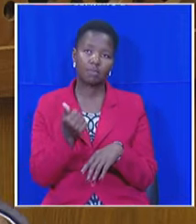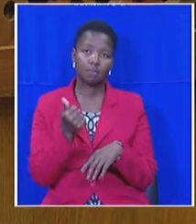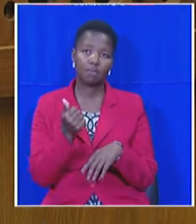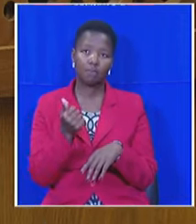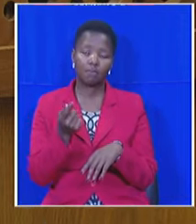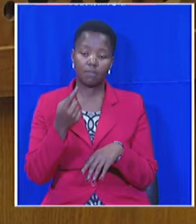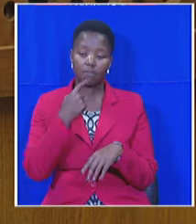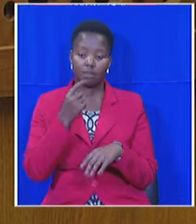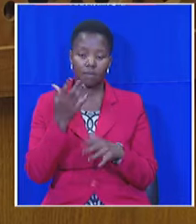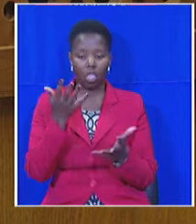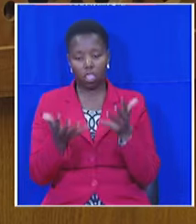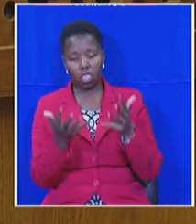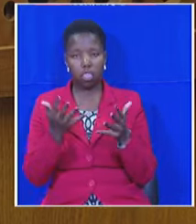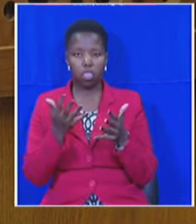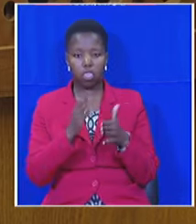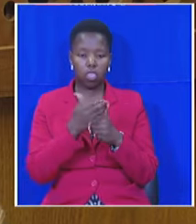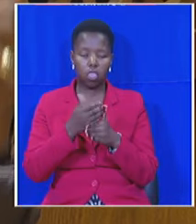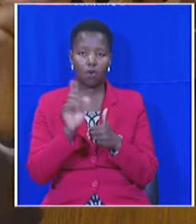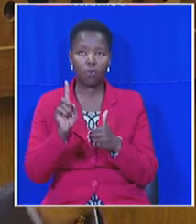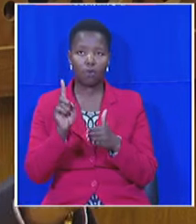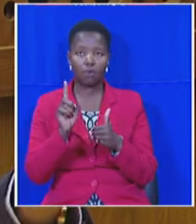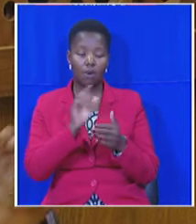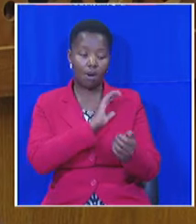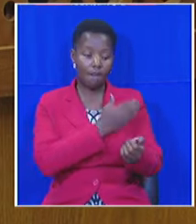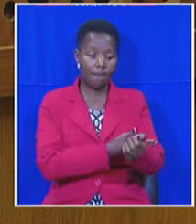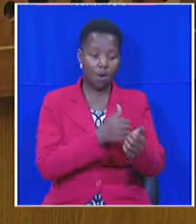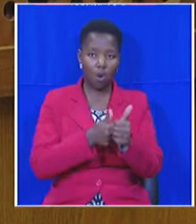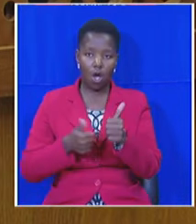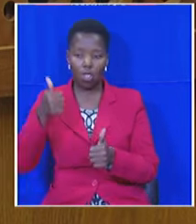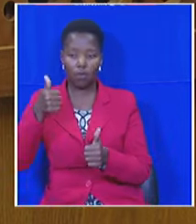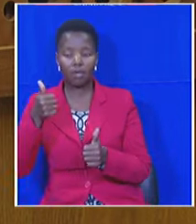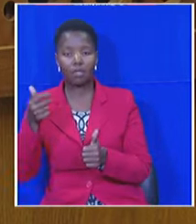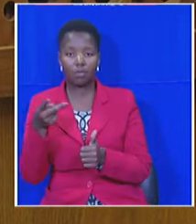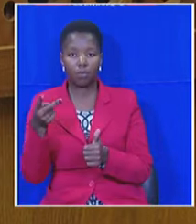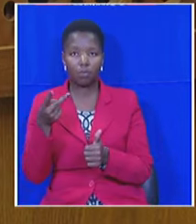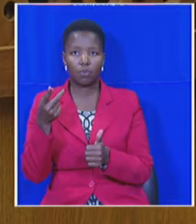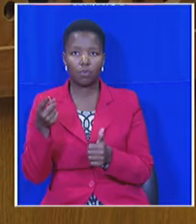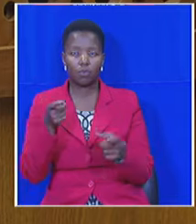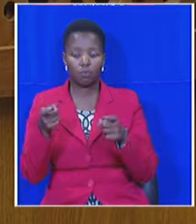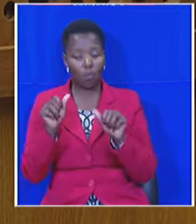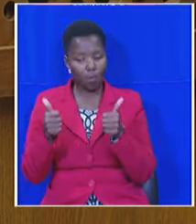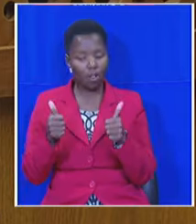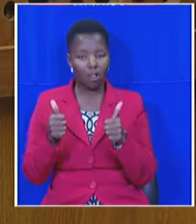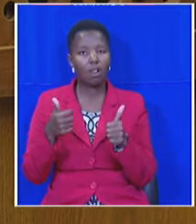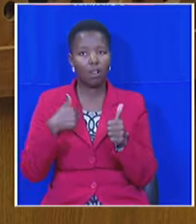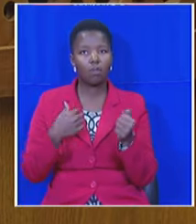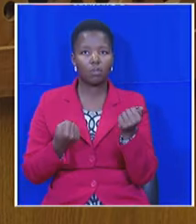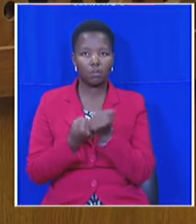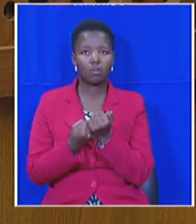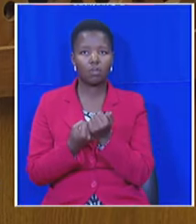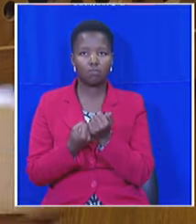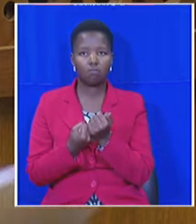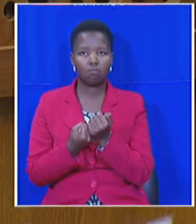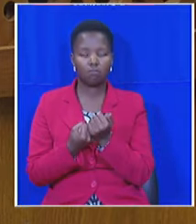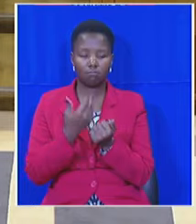fall between the 2 cracks. Power one hand, authority on the other hand. But just play your game well. We want success for South